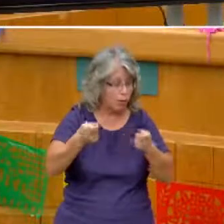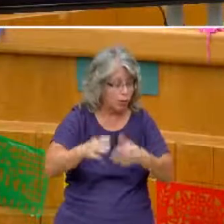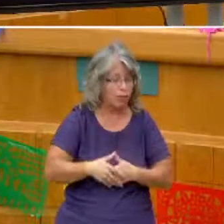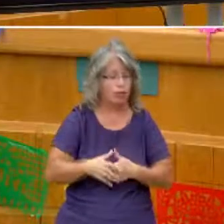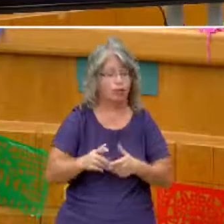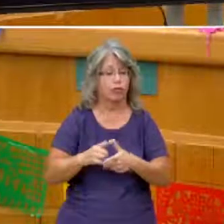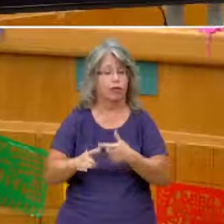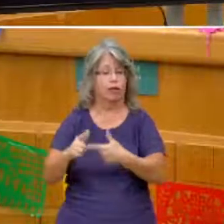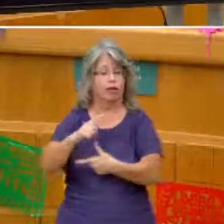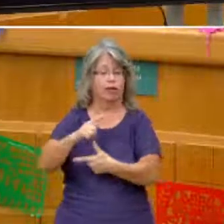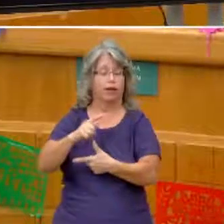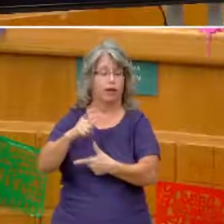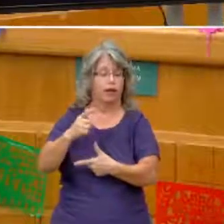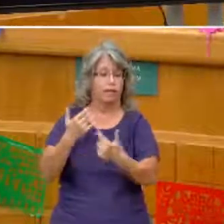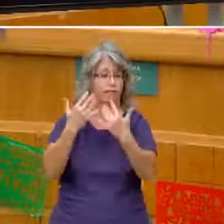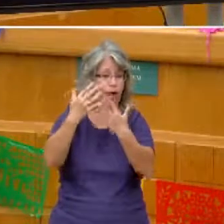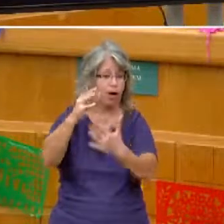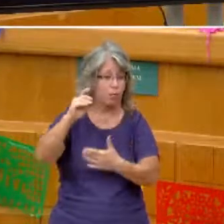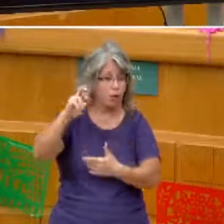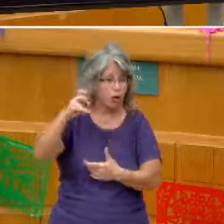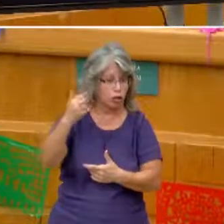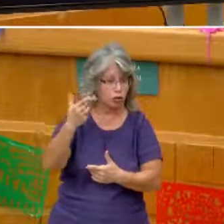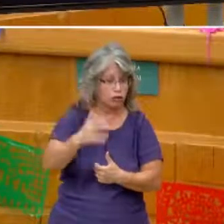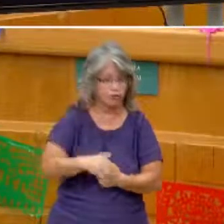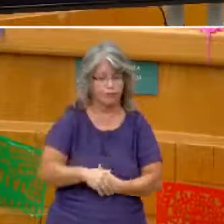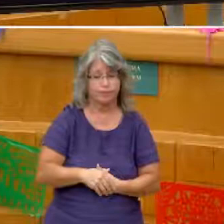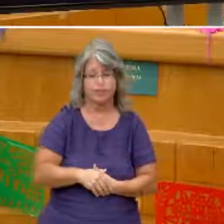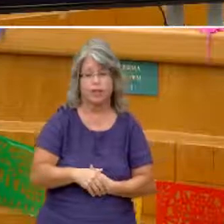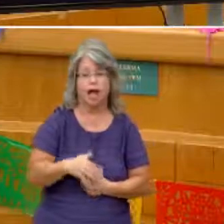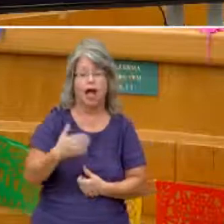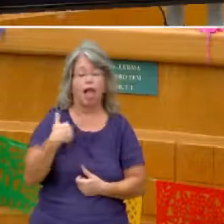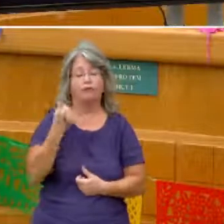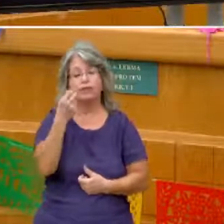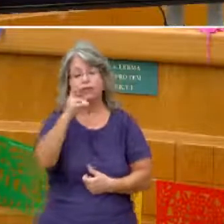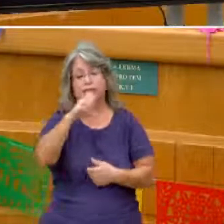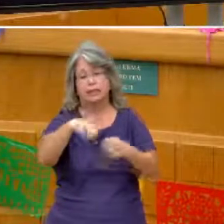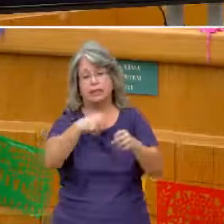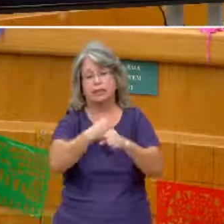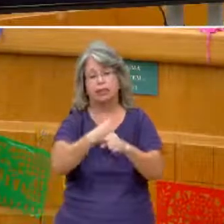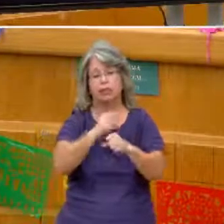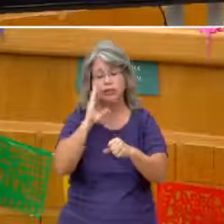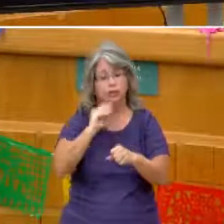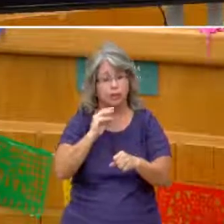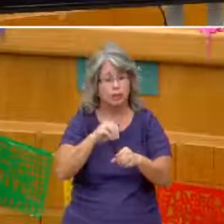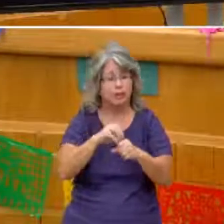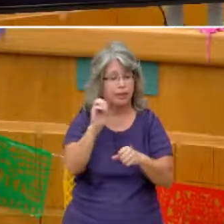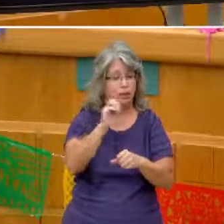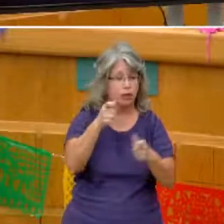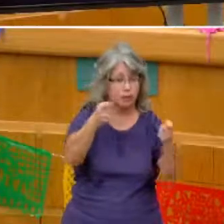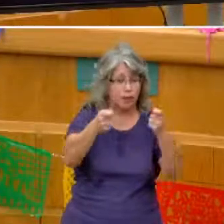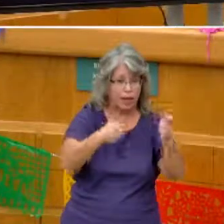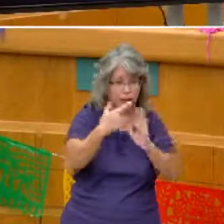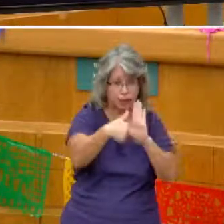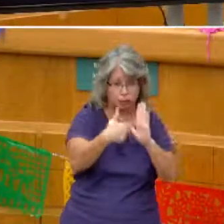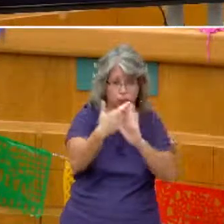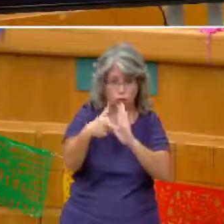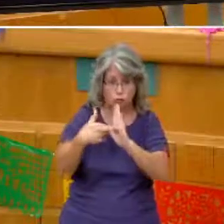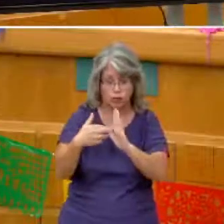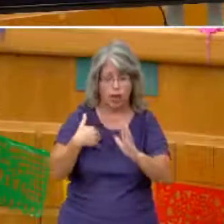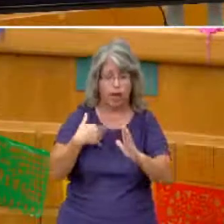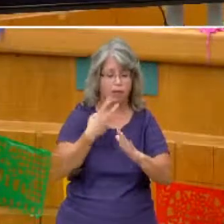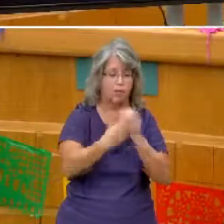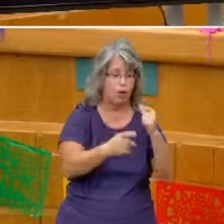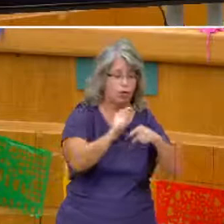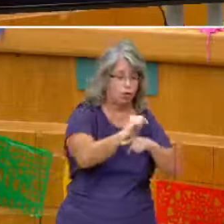Fire Rescue, I have 17 years of experience in emergency management roles. I have both training and experience in incident